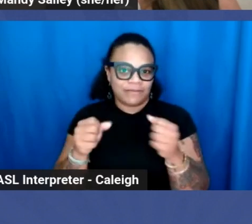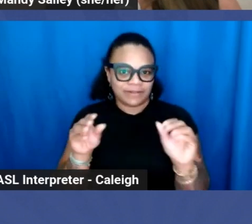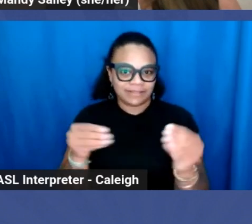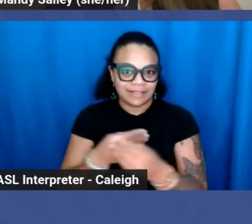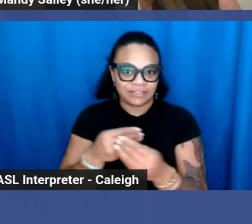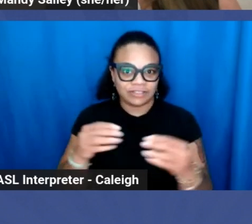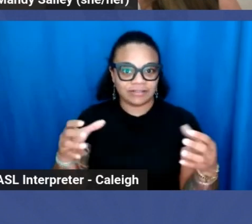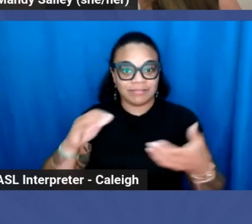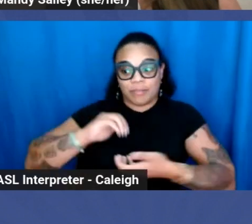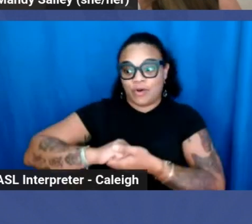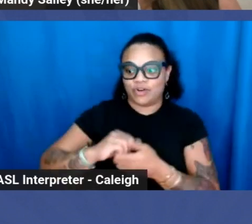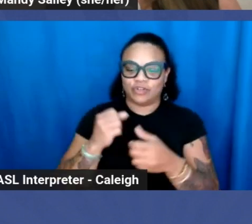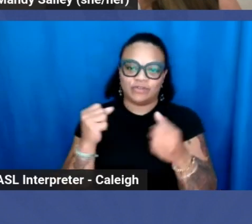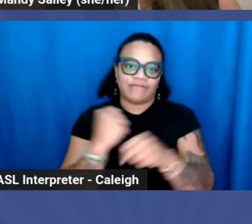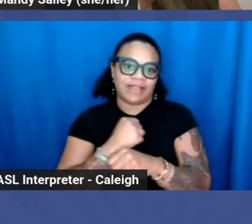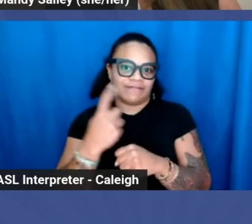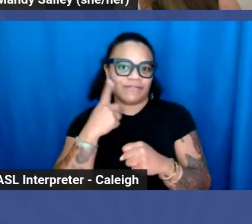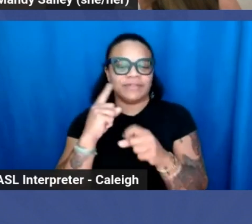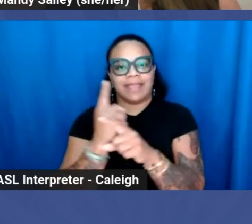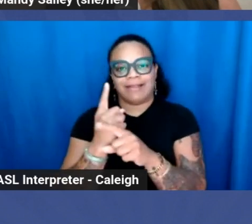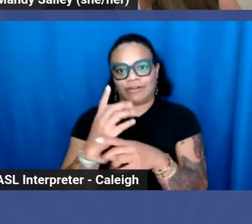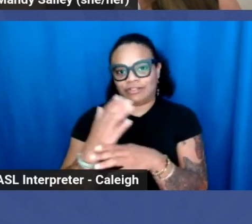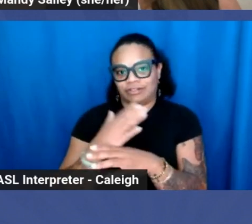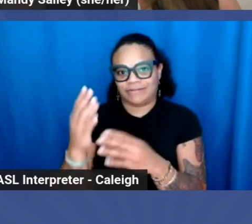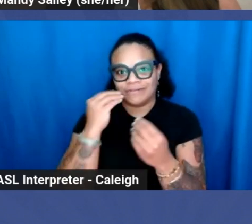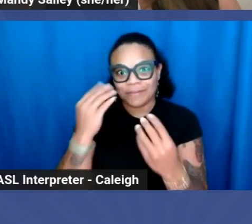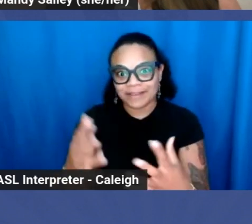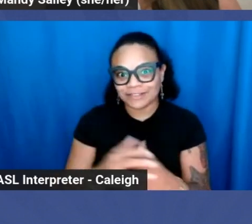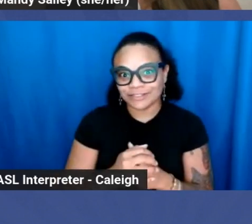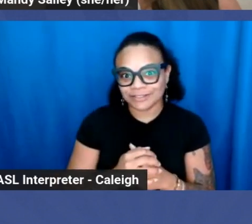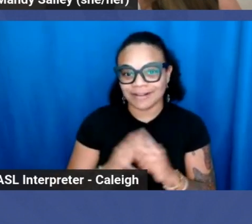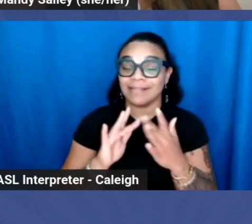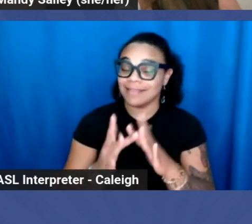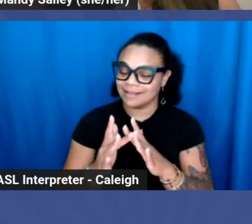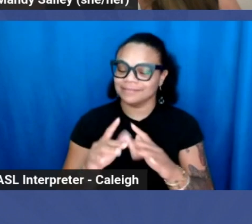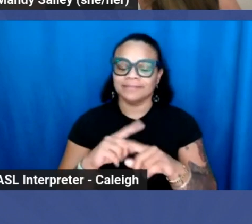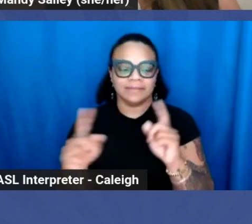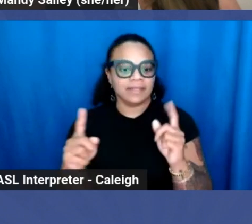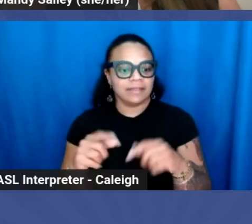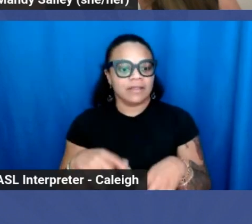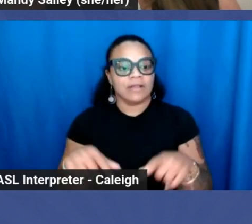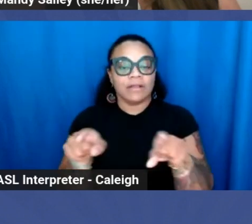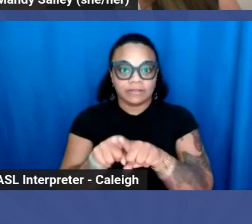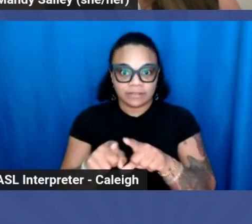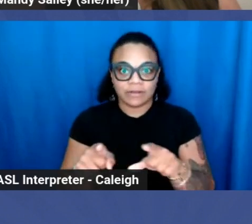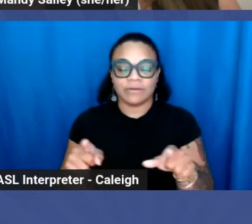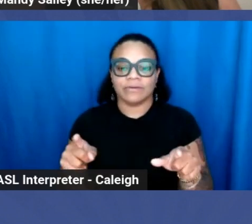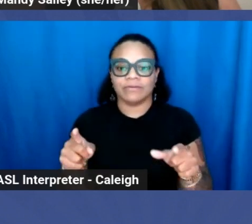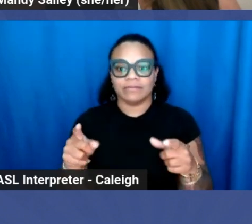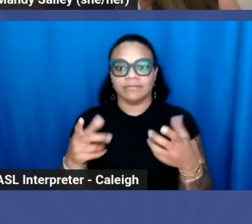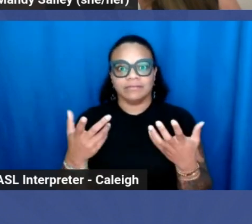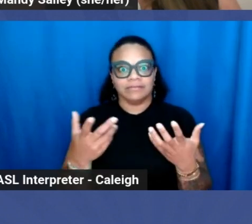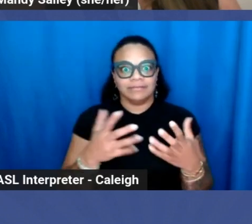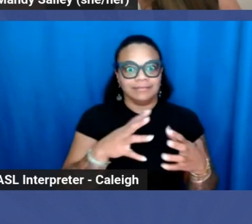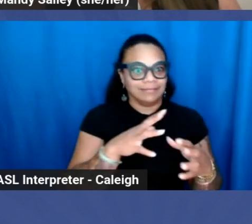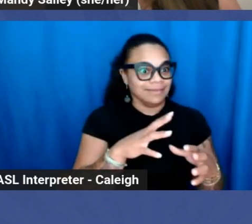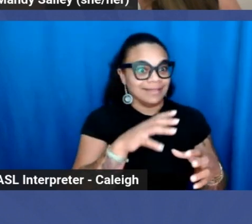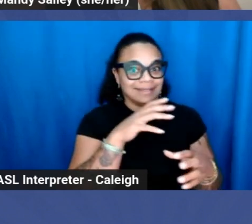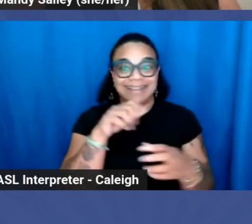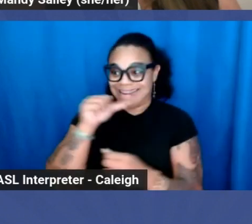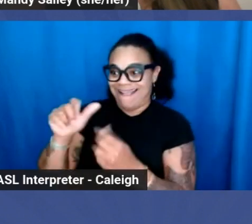fighting for the accurate share of information online, but also on the ground, empowering